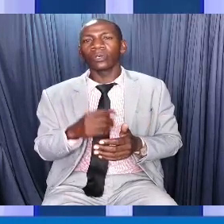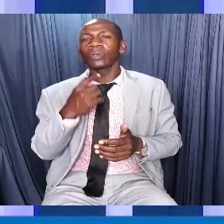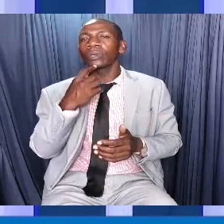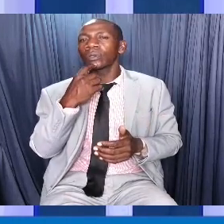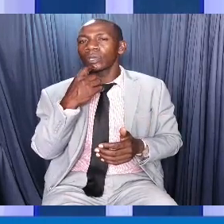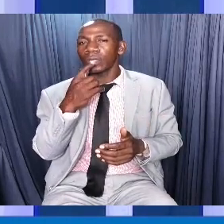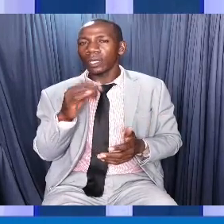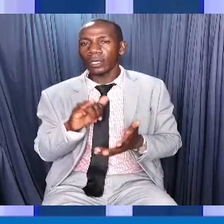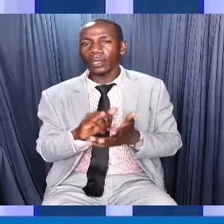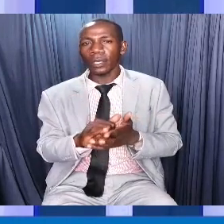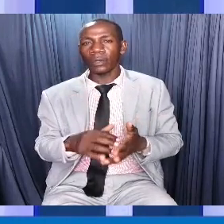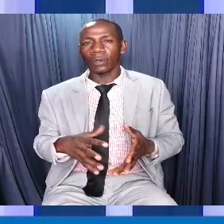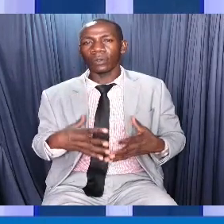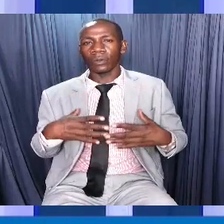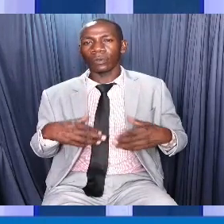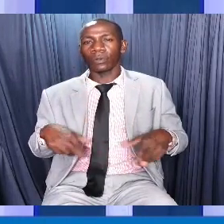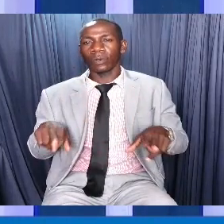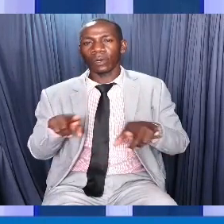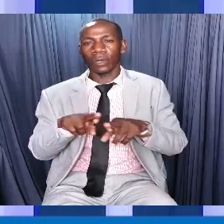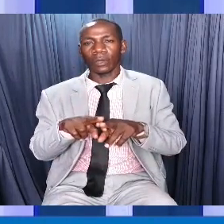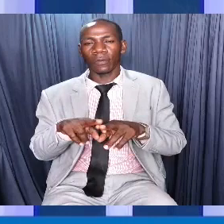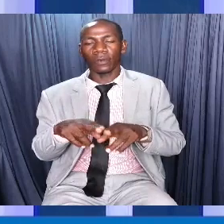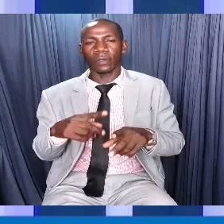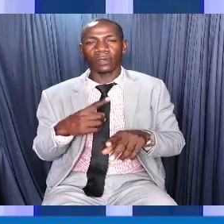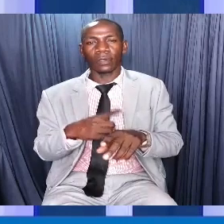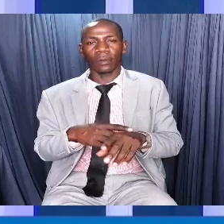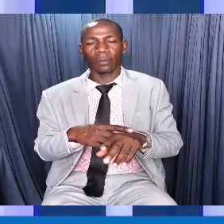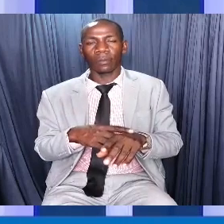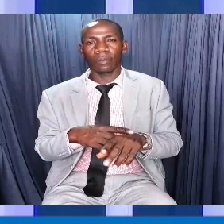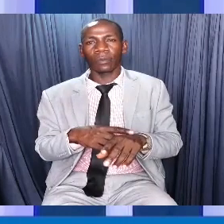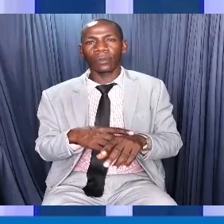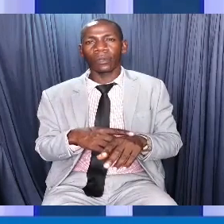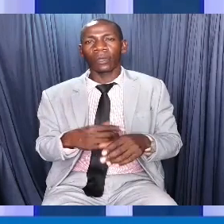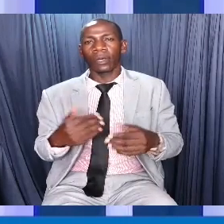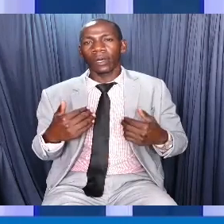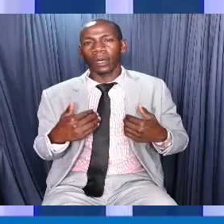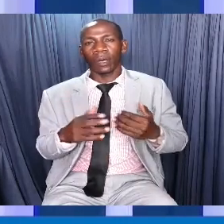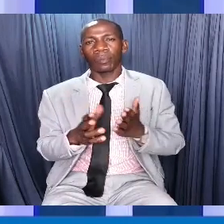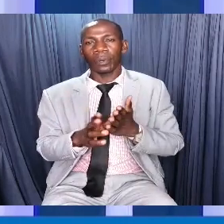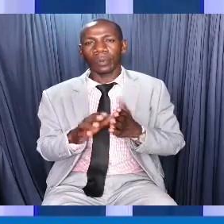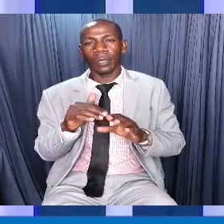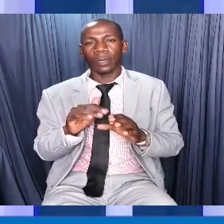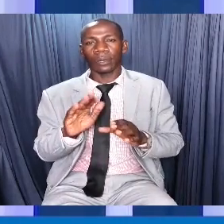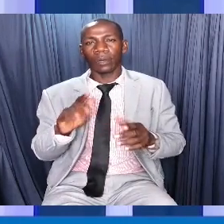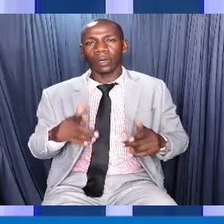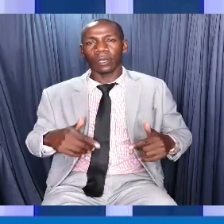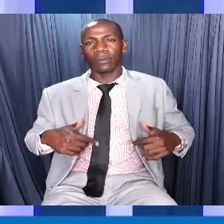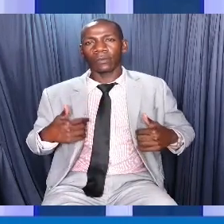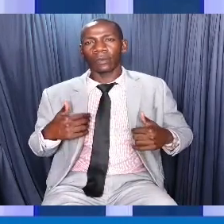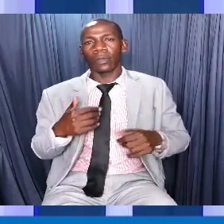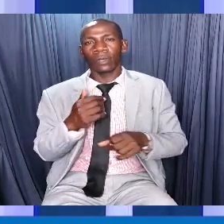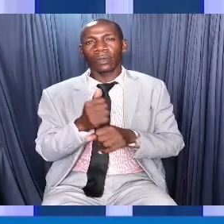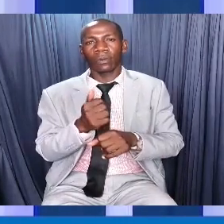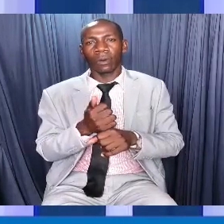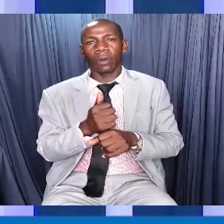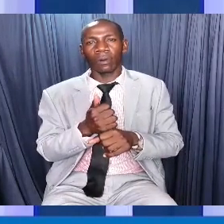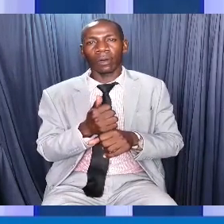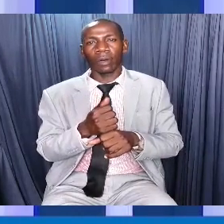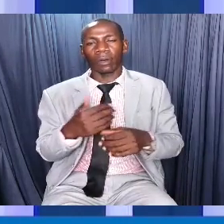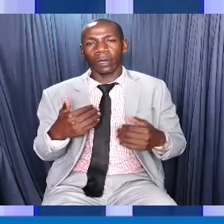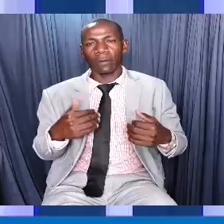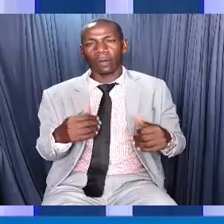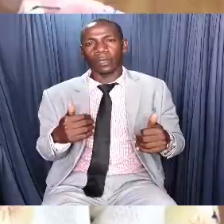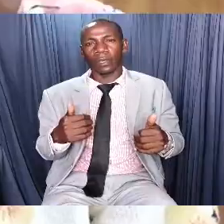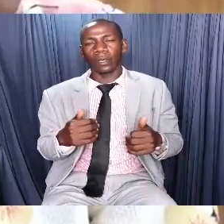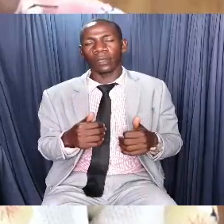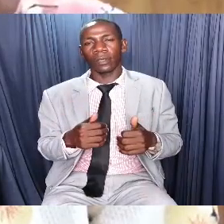Usihesabu kuungama kwako ulikuungama mwanadamu. Don't count how many times you've confessed. Una dhiki yoyote imesimama. Whatever problem you have stuck with. Kazi zako haziendi sawa. Your works